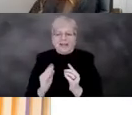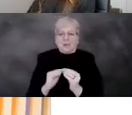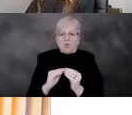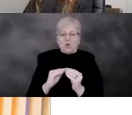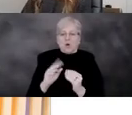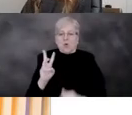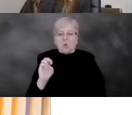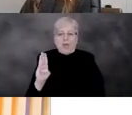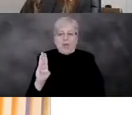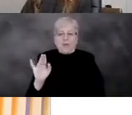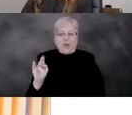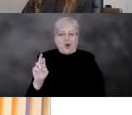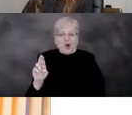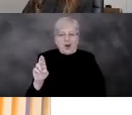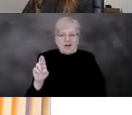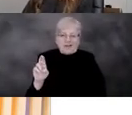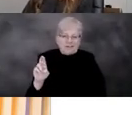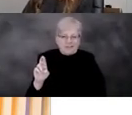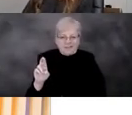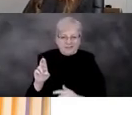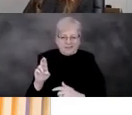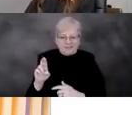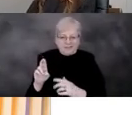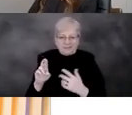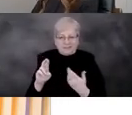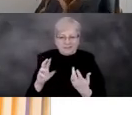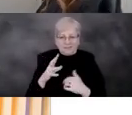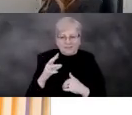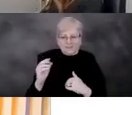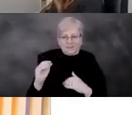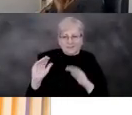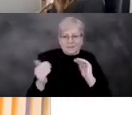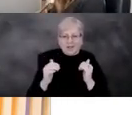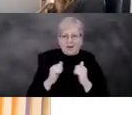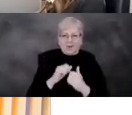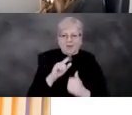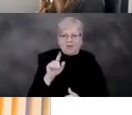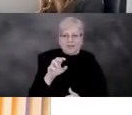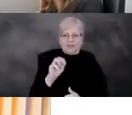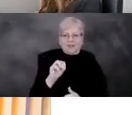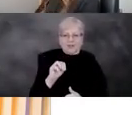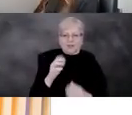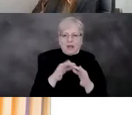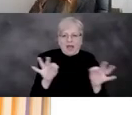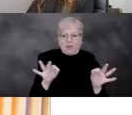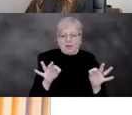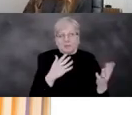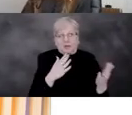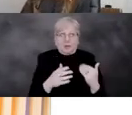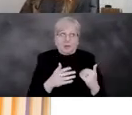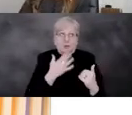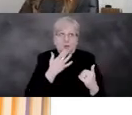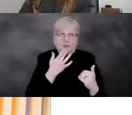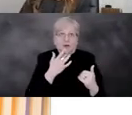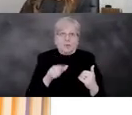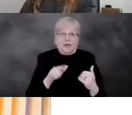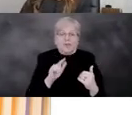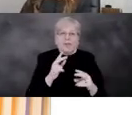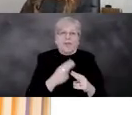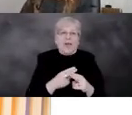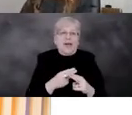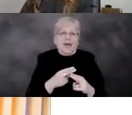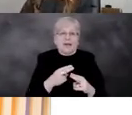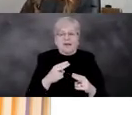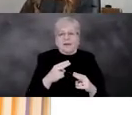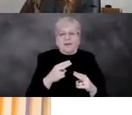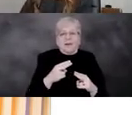than they are in using the Zoom language, which we actually many respects prefer not to do, but Zoom language of webinar and